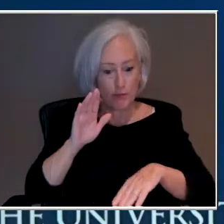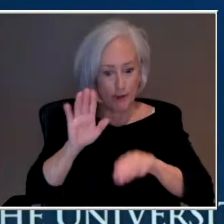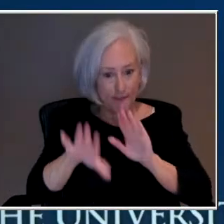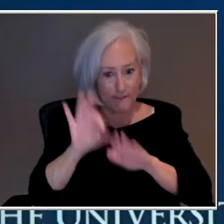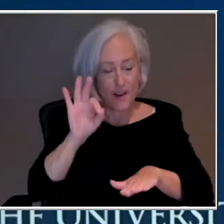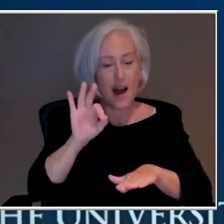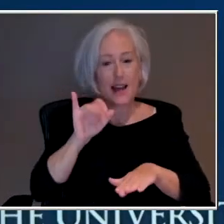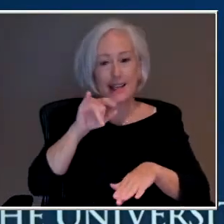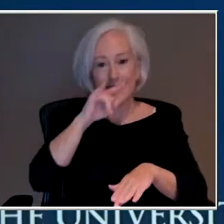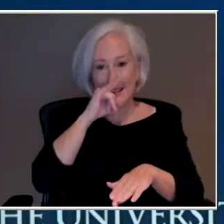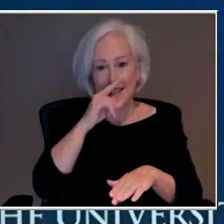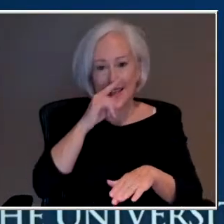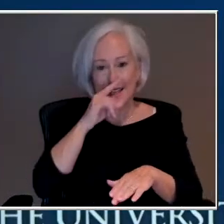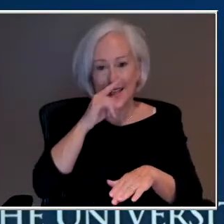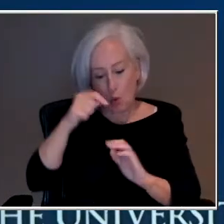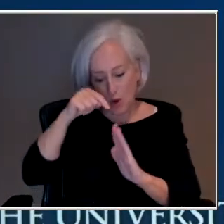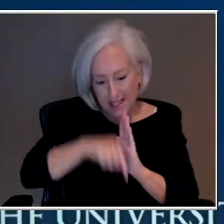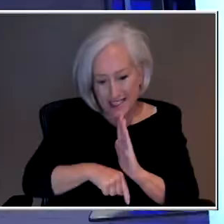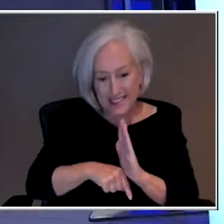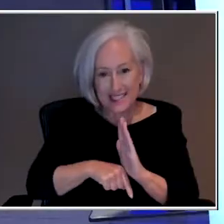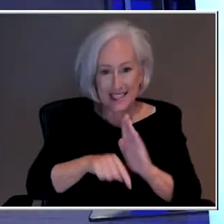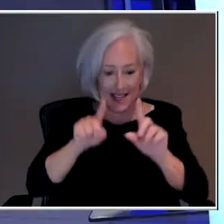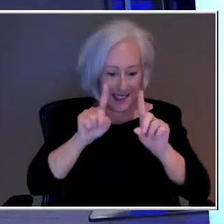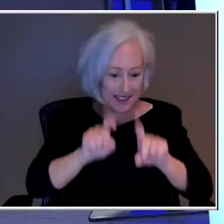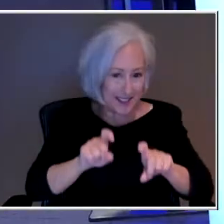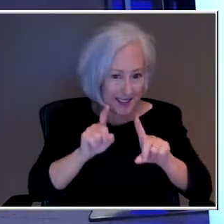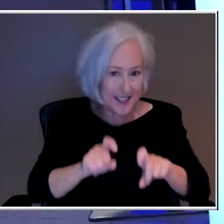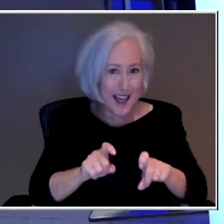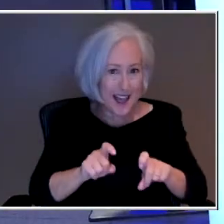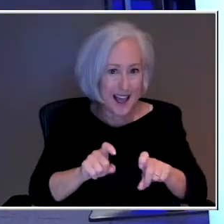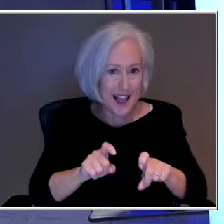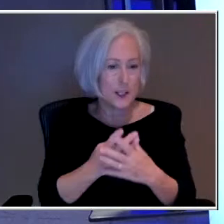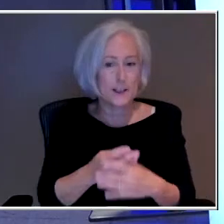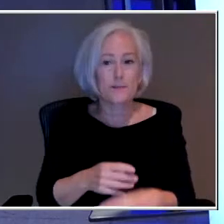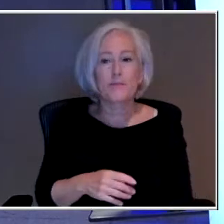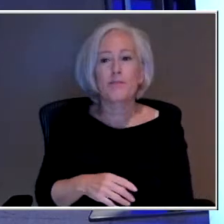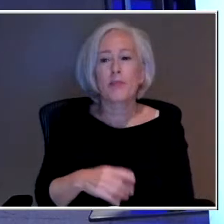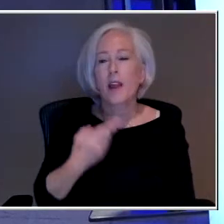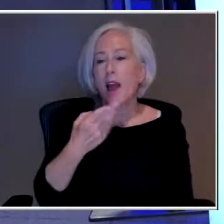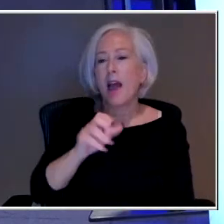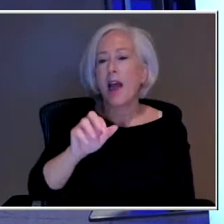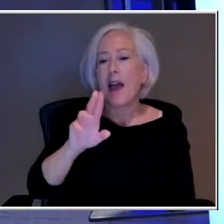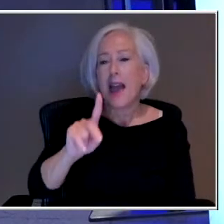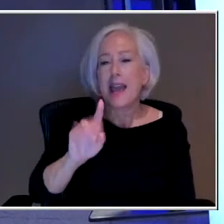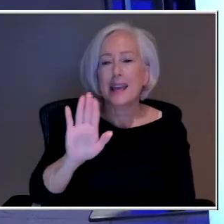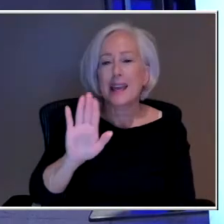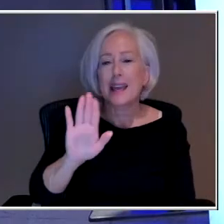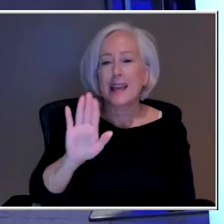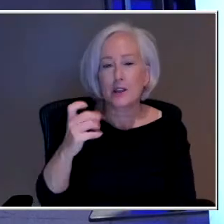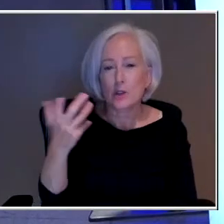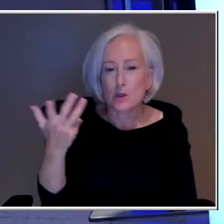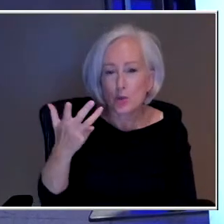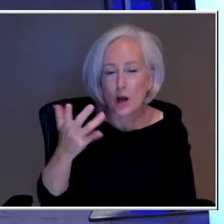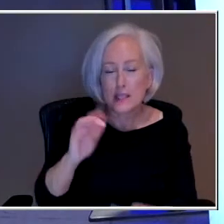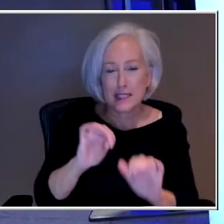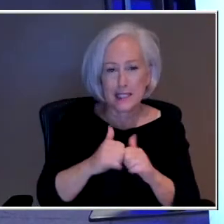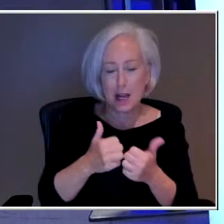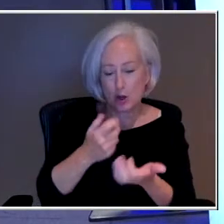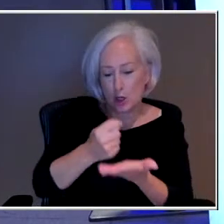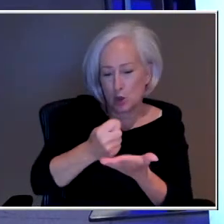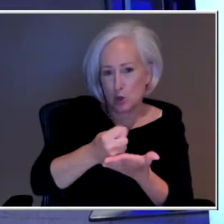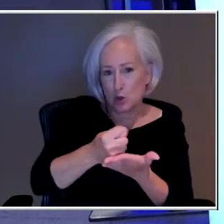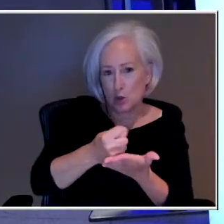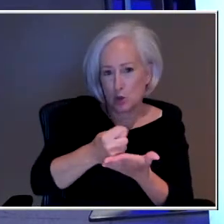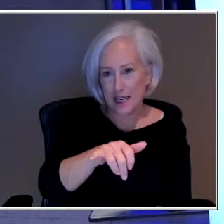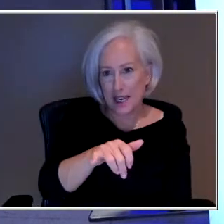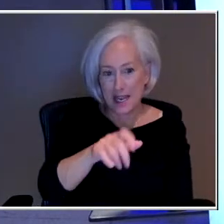examination and treatment, and then sending them our way. So what was Hank ultimately diagnosed with, and how did you treat it? And what are the different types of treatments that